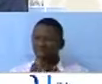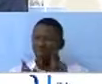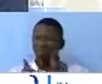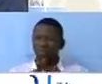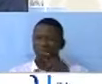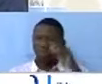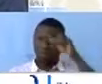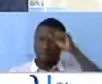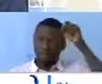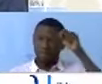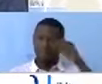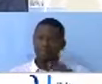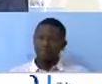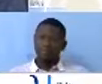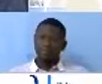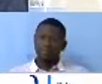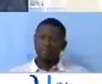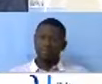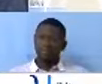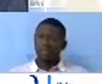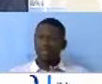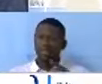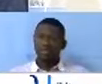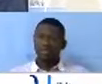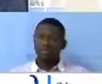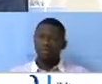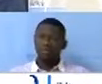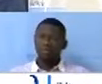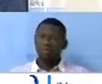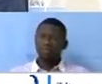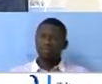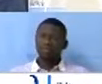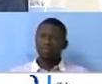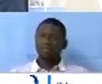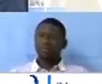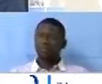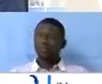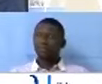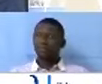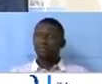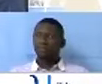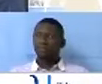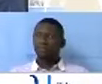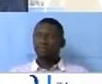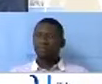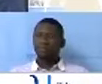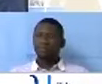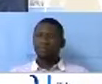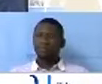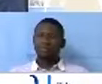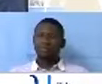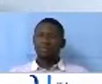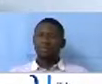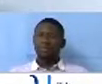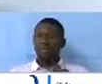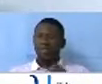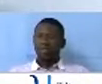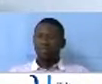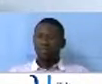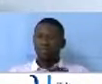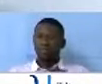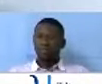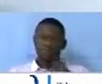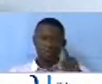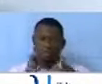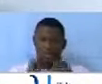Well, at the time of the panel, the president had already Yes. Jamono panel bi day fekk na president bi jël sina ba pare